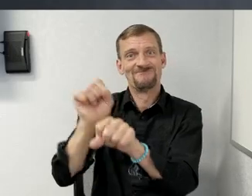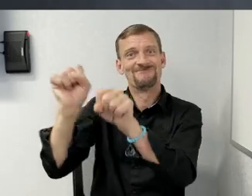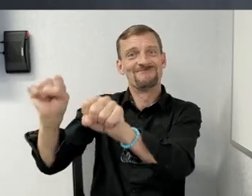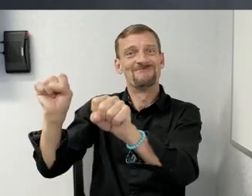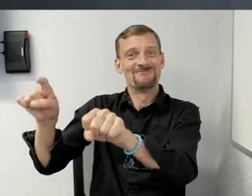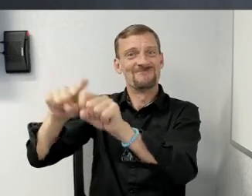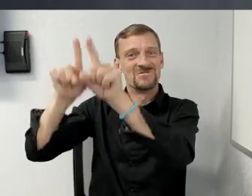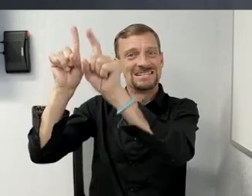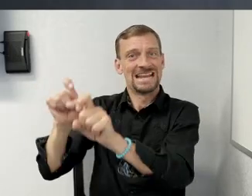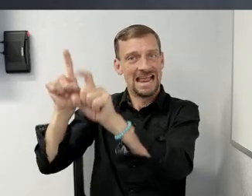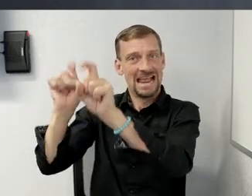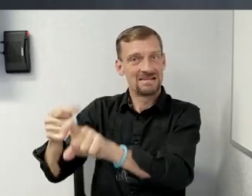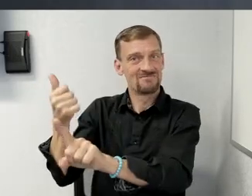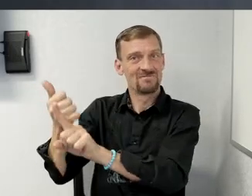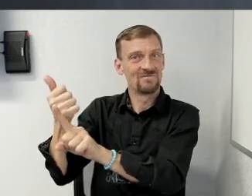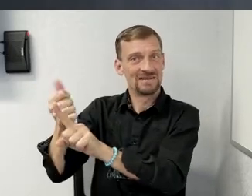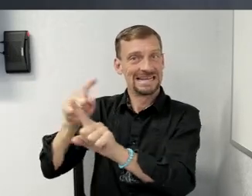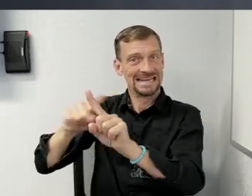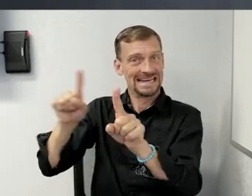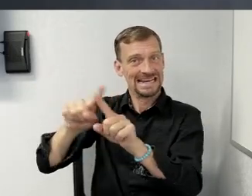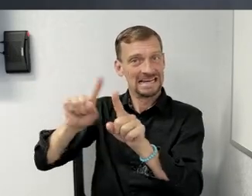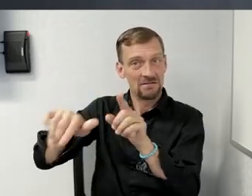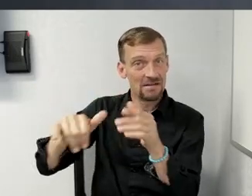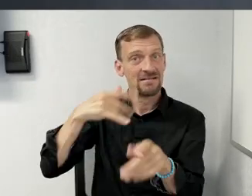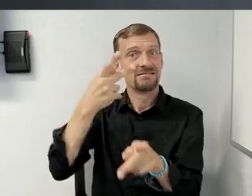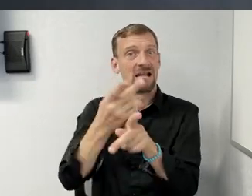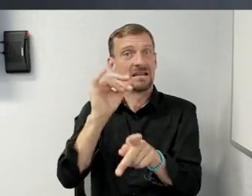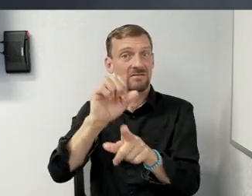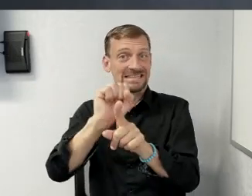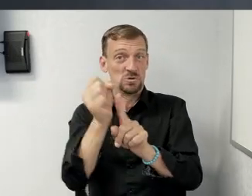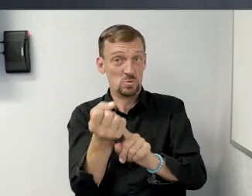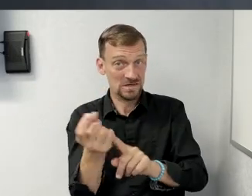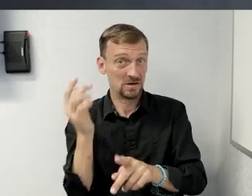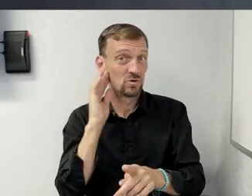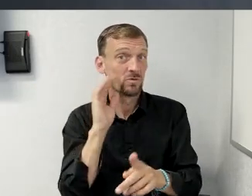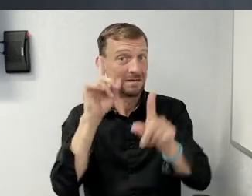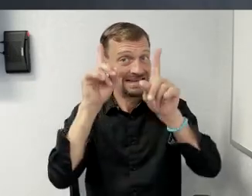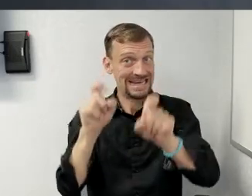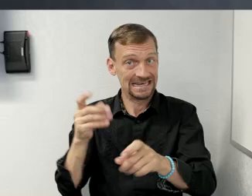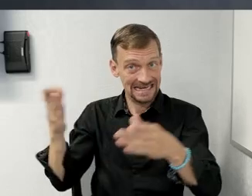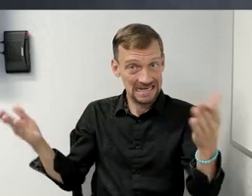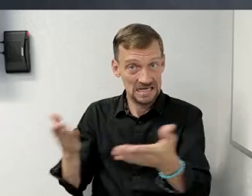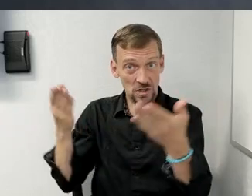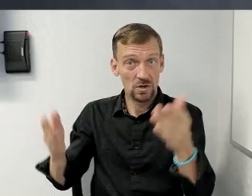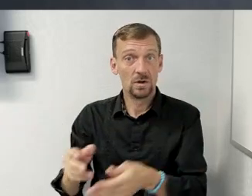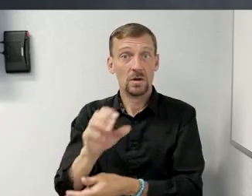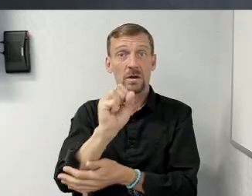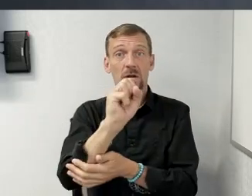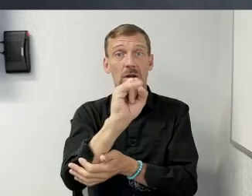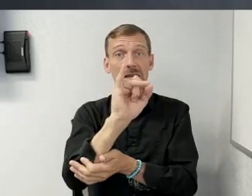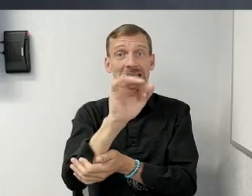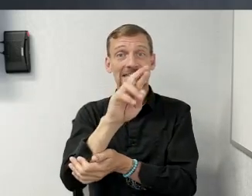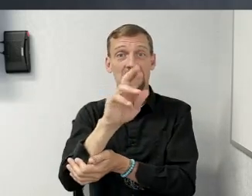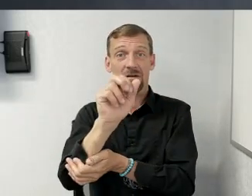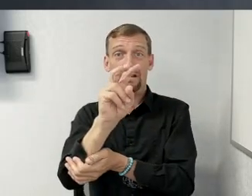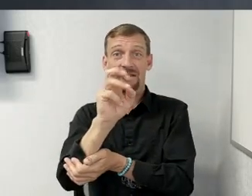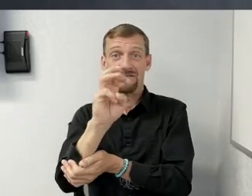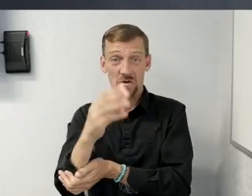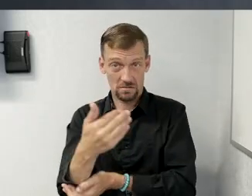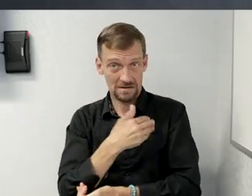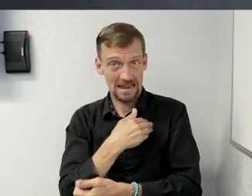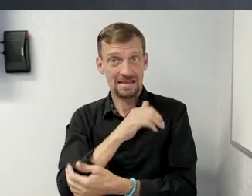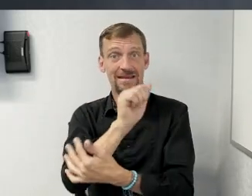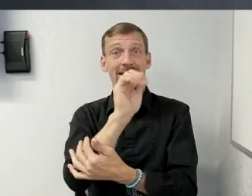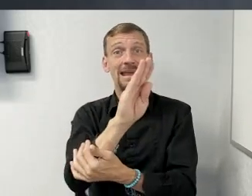capability running on a couple different platforms. The county continues to test. Sierra View Hospital now has the Abbott